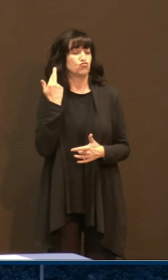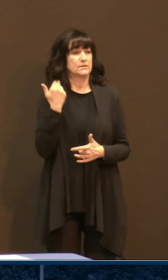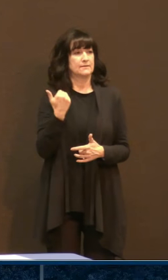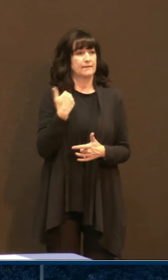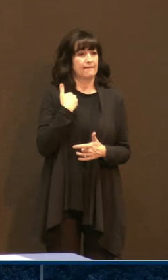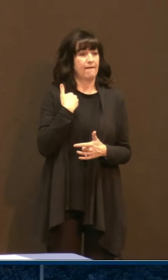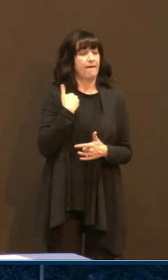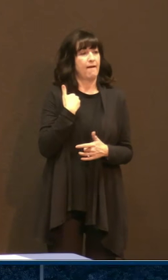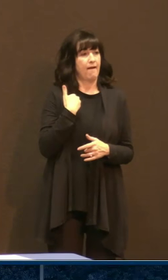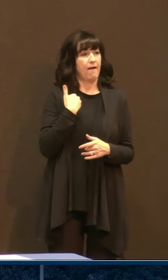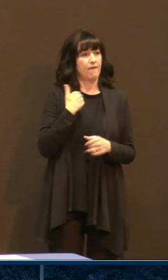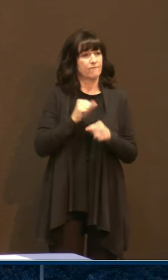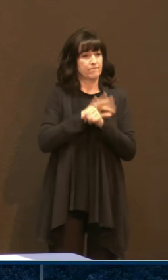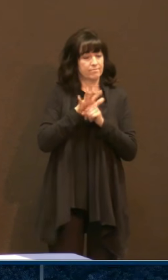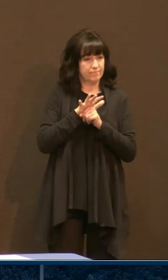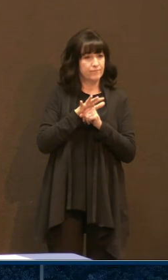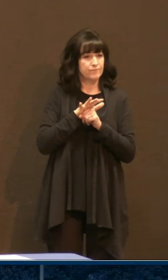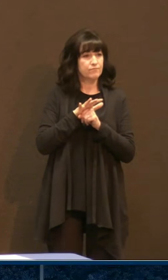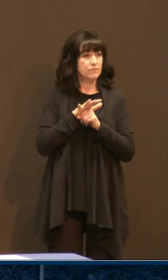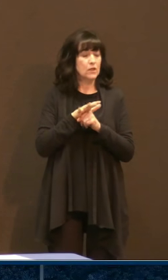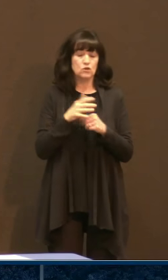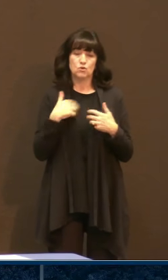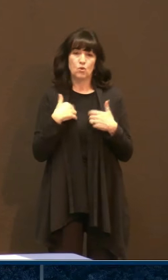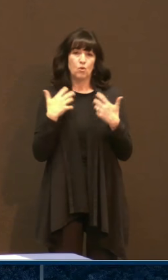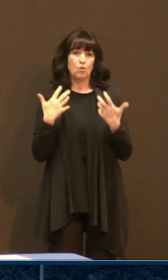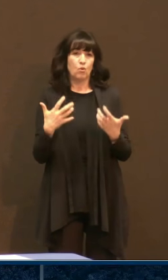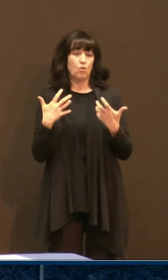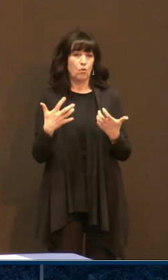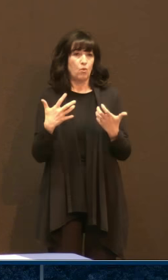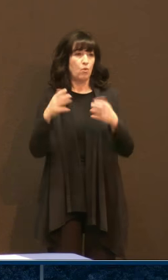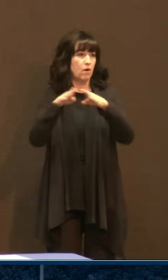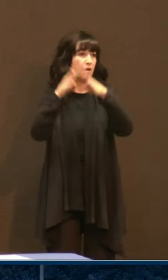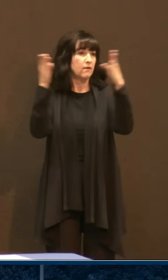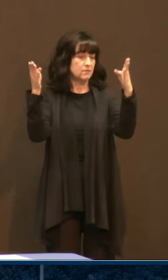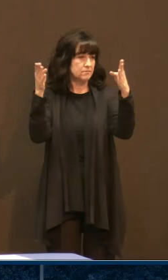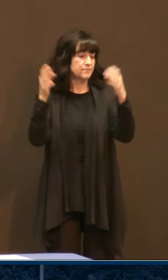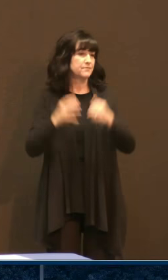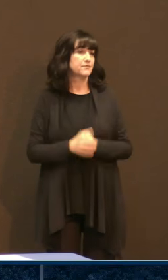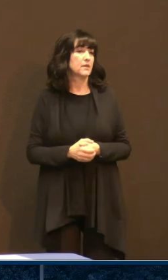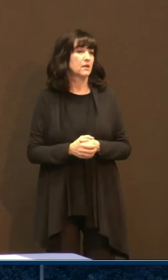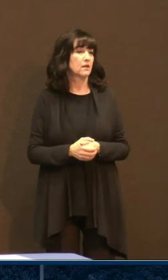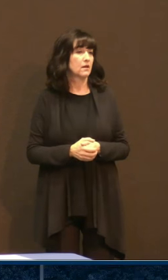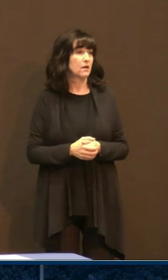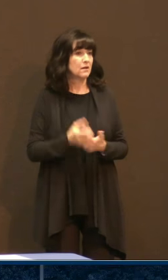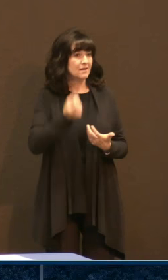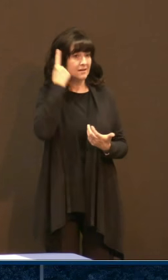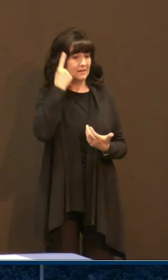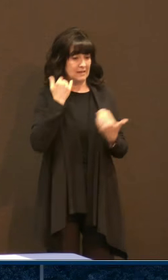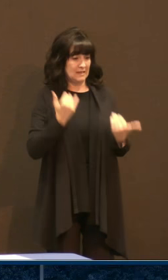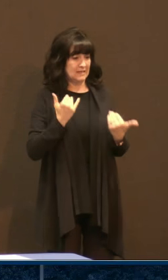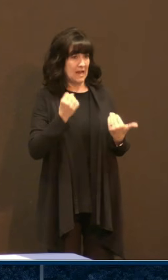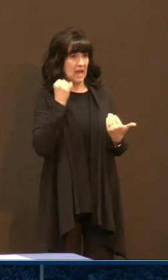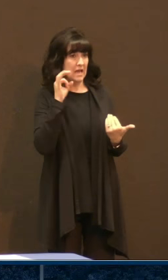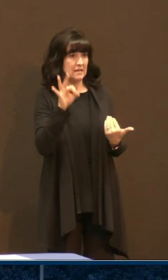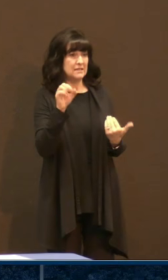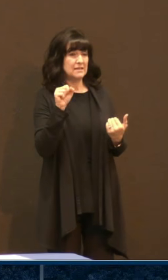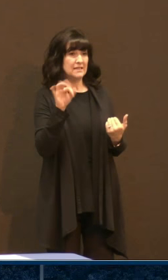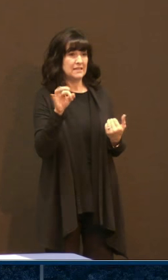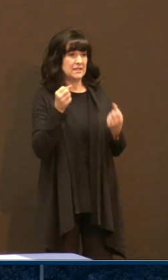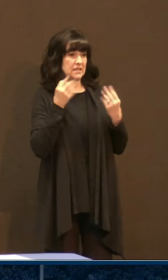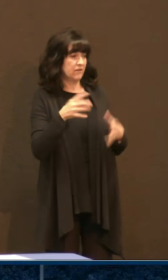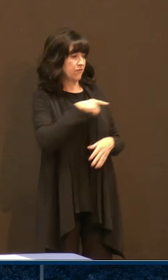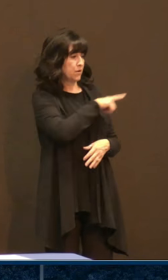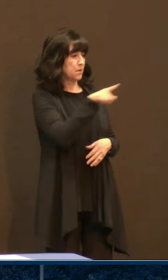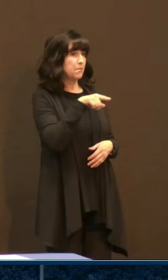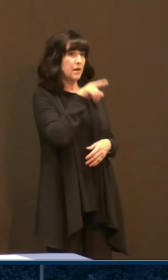operate. There's a reference there to euthanizing chickens. If you're not able, we got all these chickens now out on family farmers